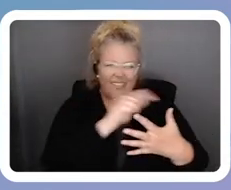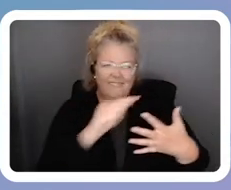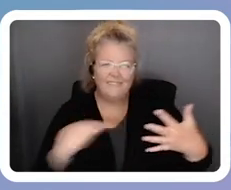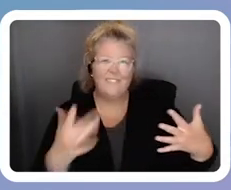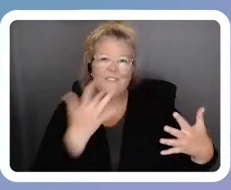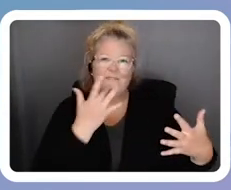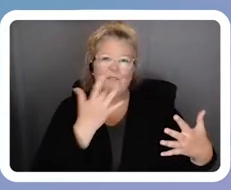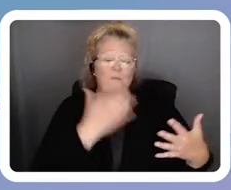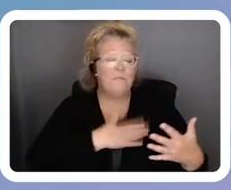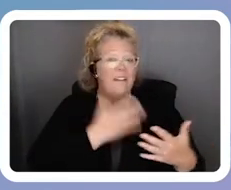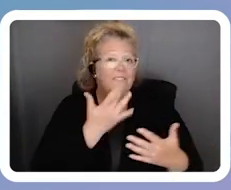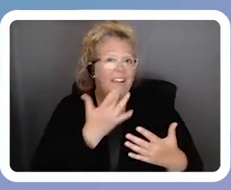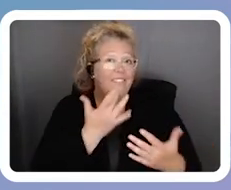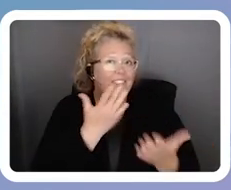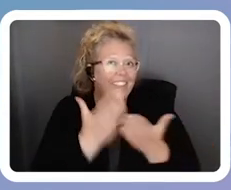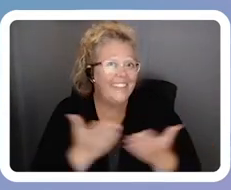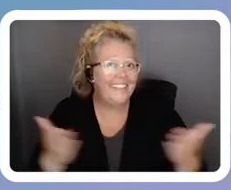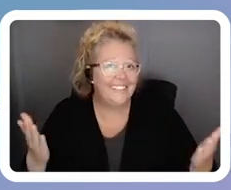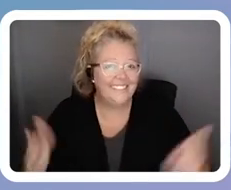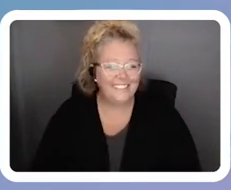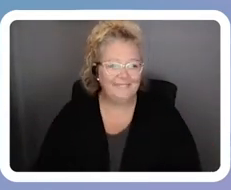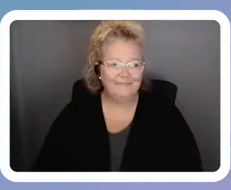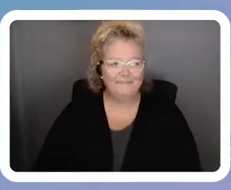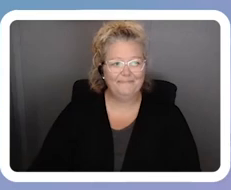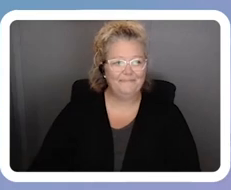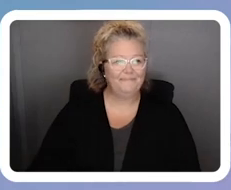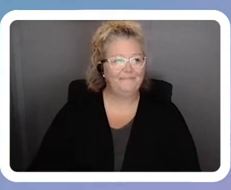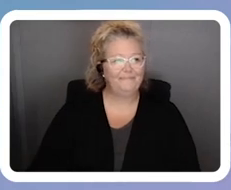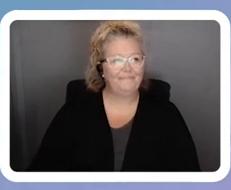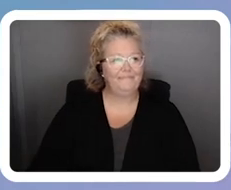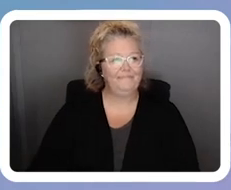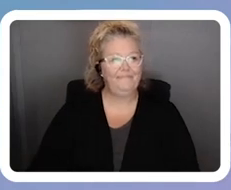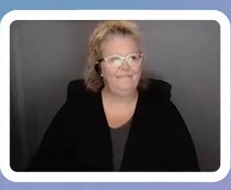These are a few of my favorite things.